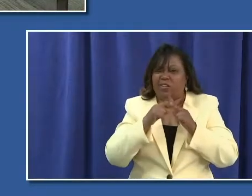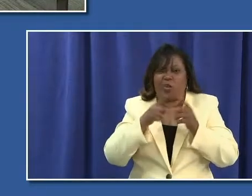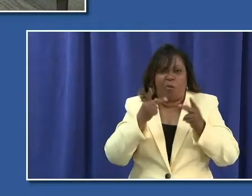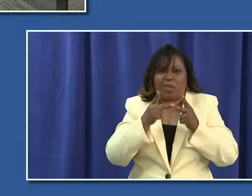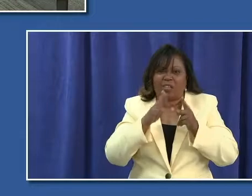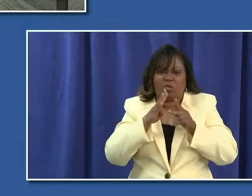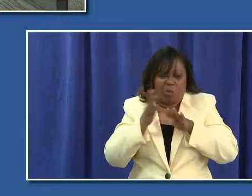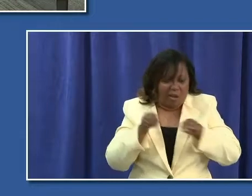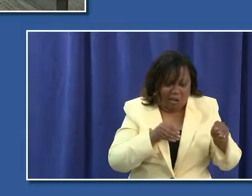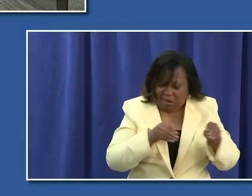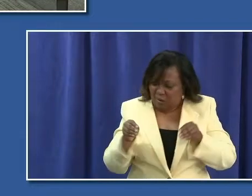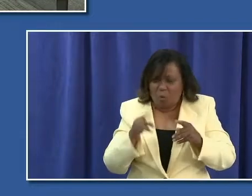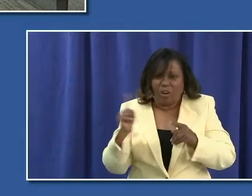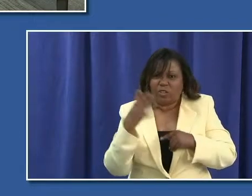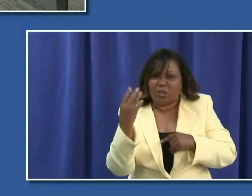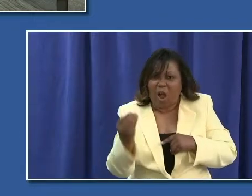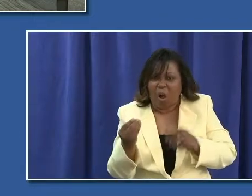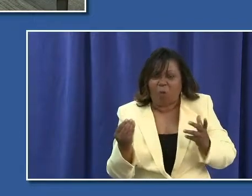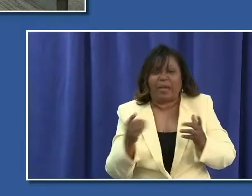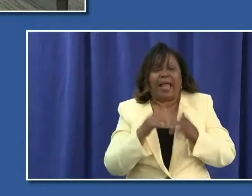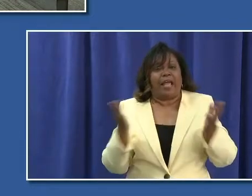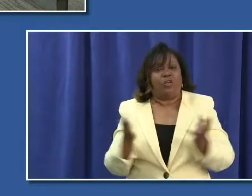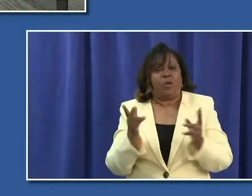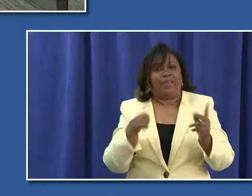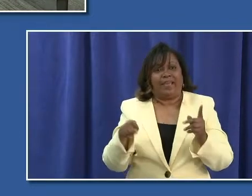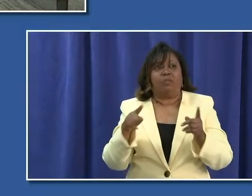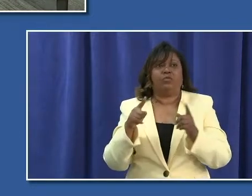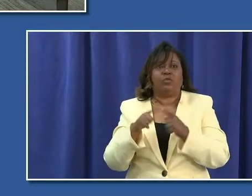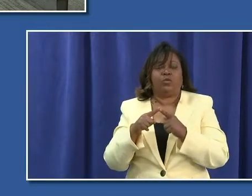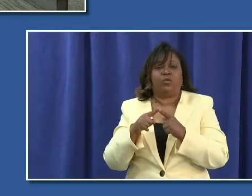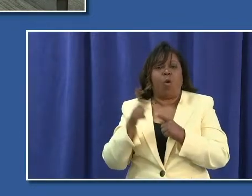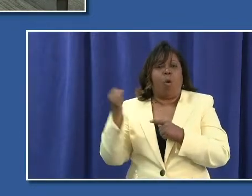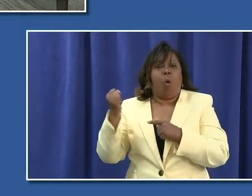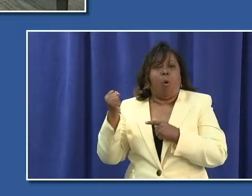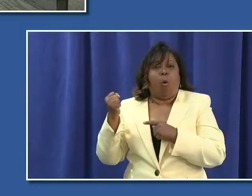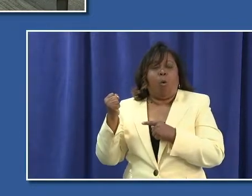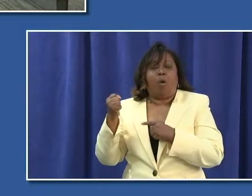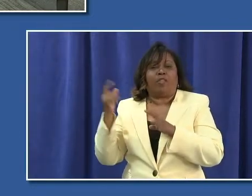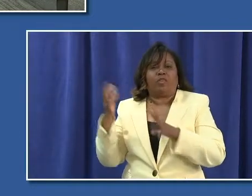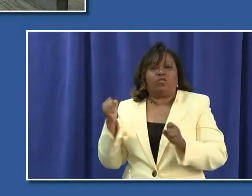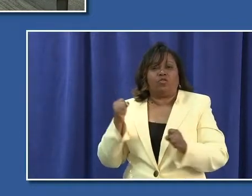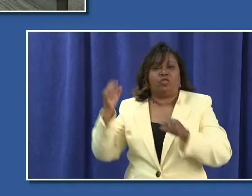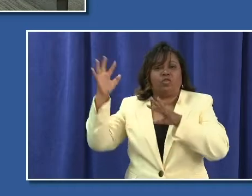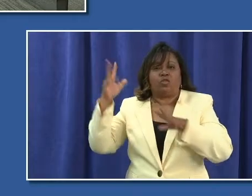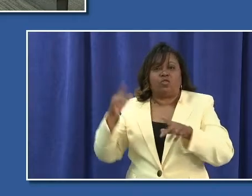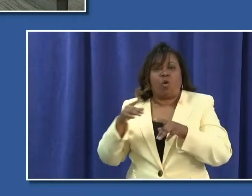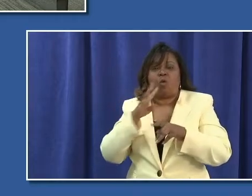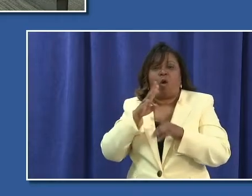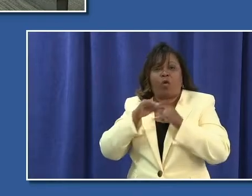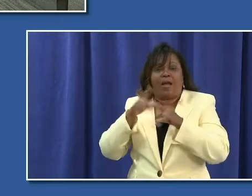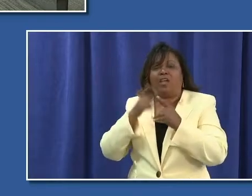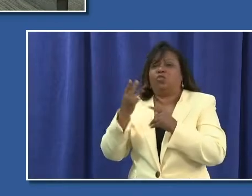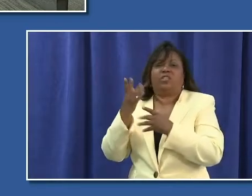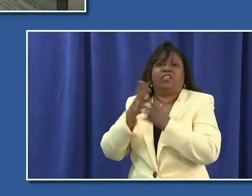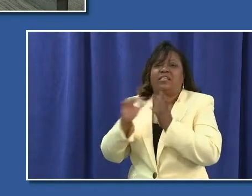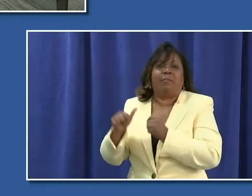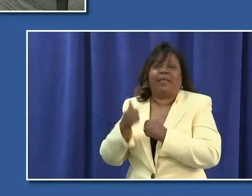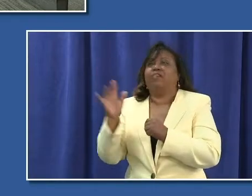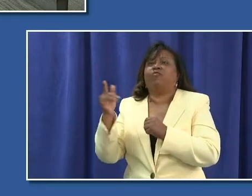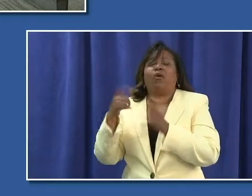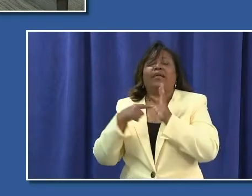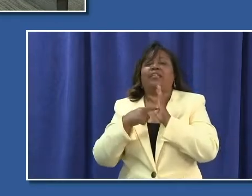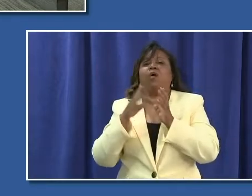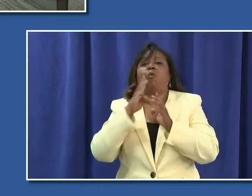for the water to go. We're actually encouraging them to hold their stormwater on site and use it for something else. For